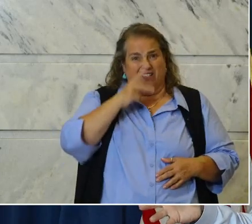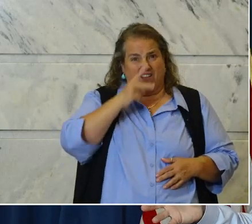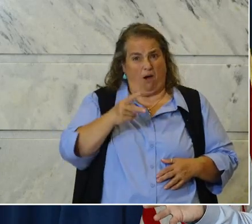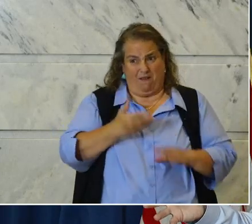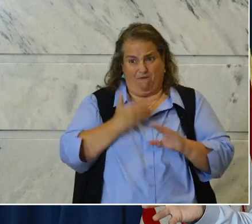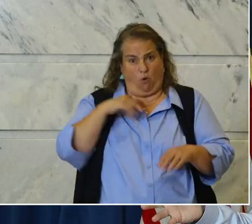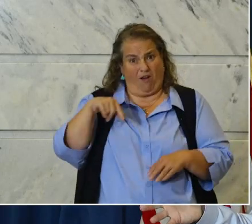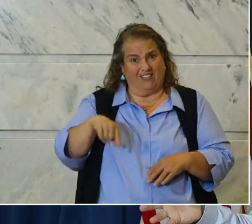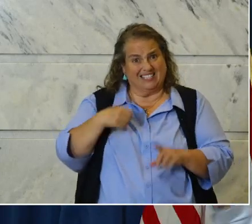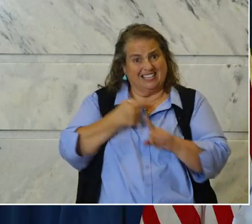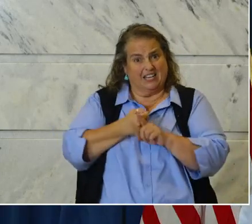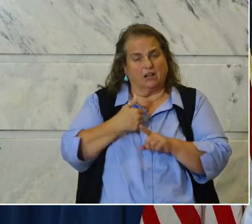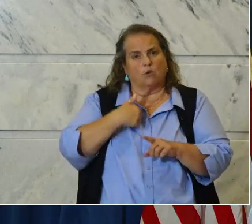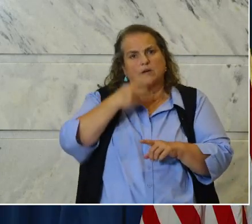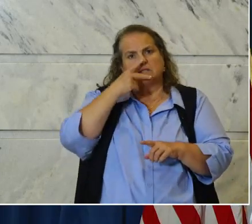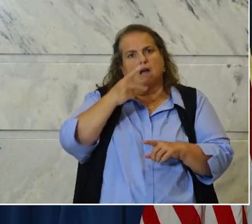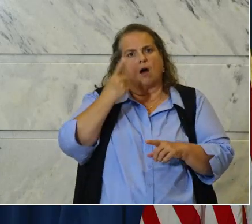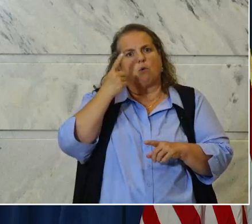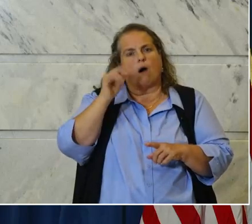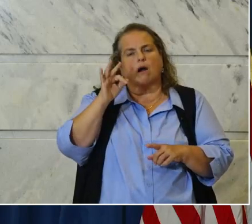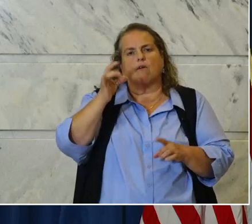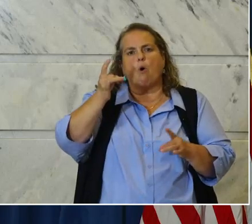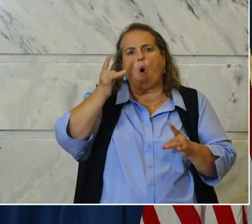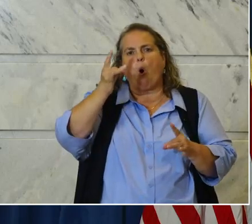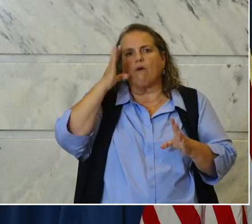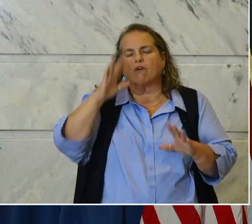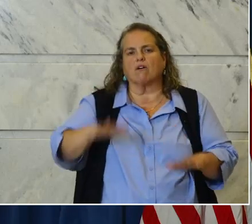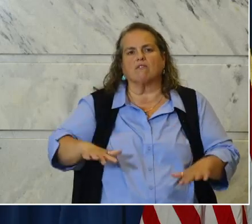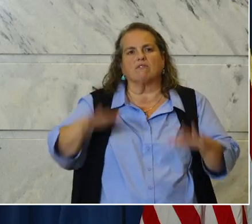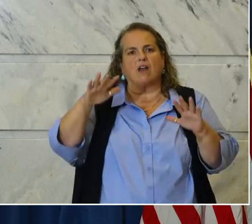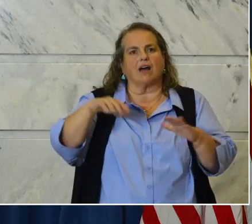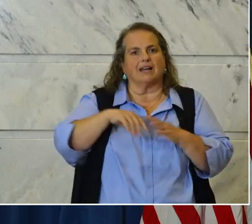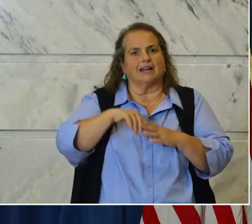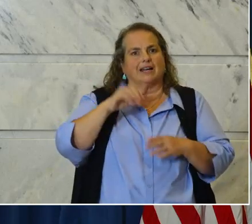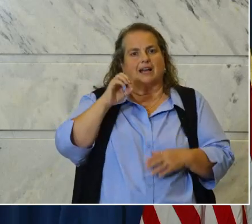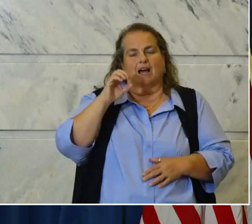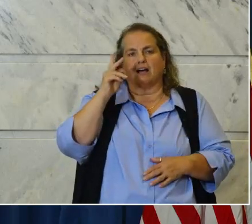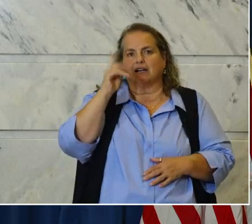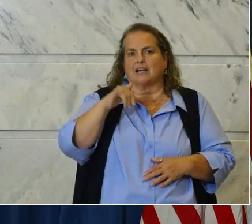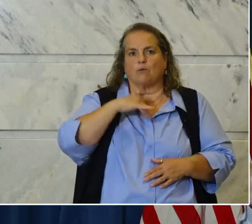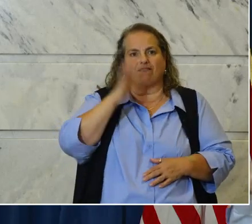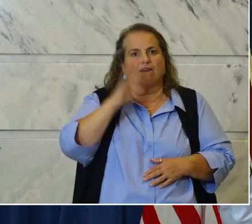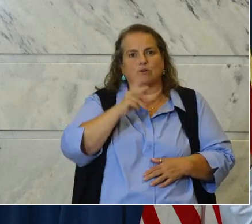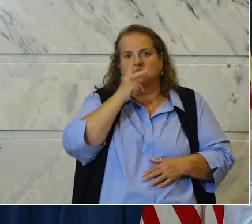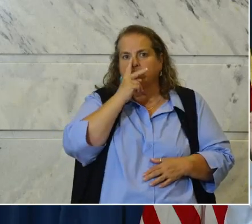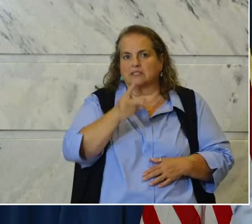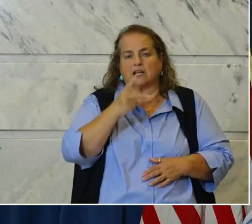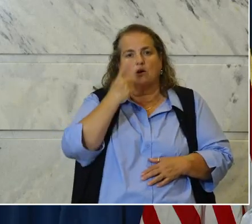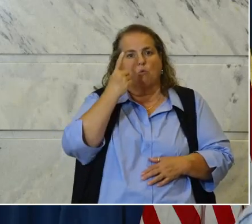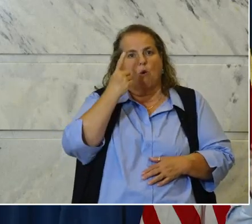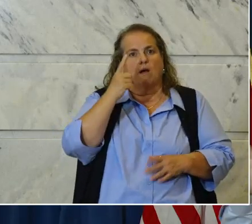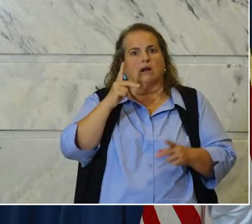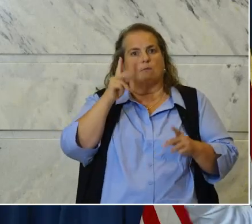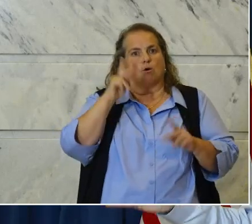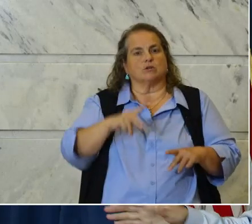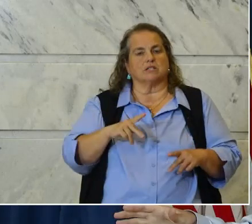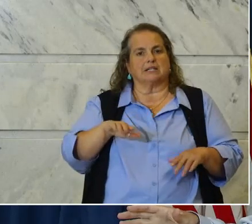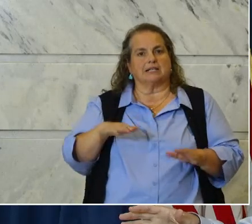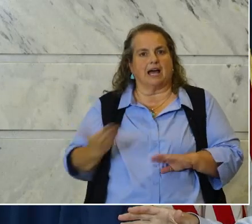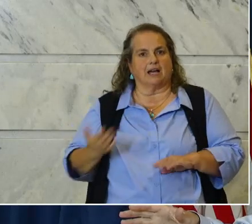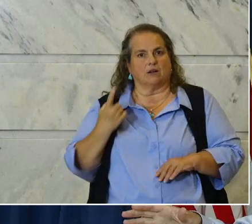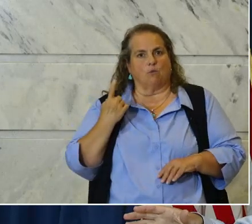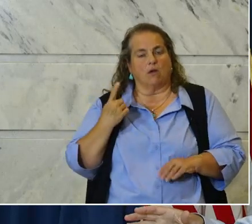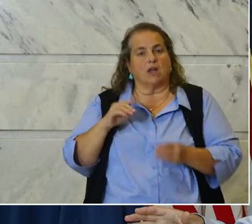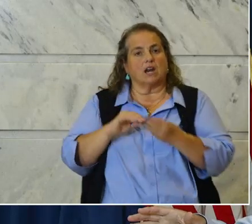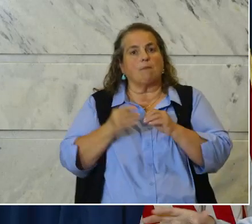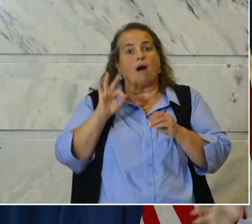seen, and we lost 1 life based on what was probably a poor decision, but one life, and the number of